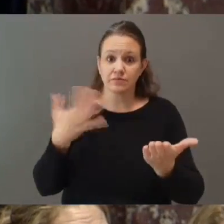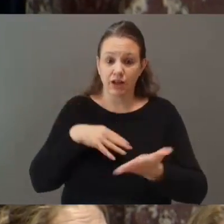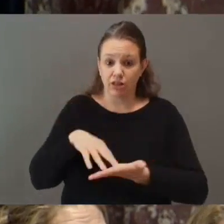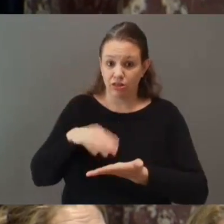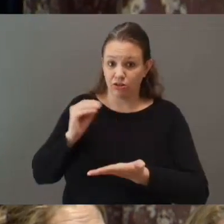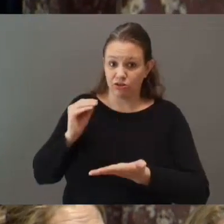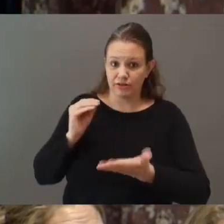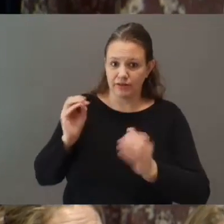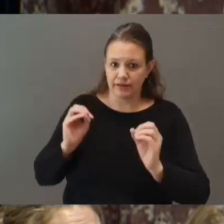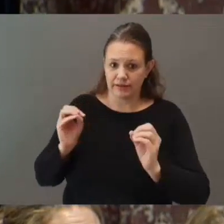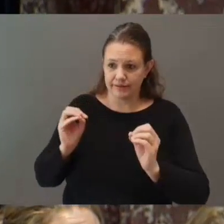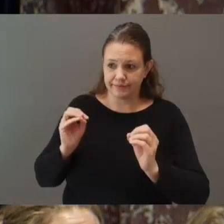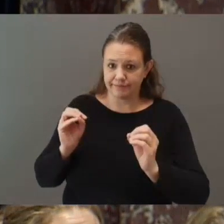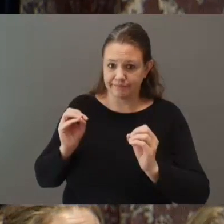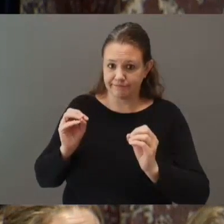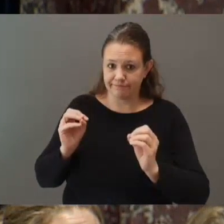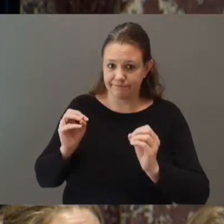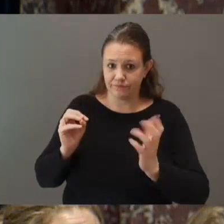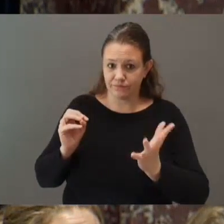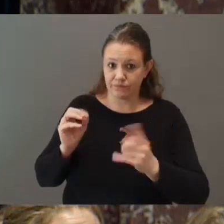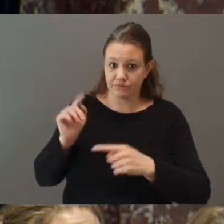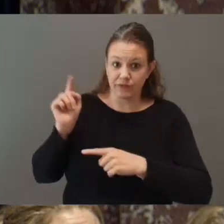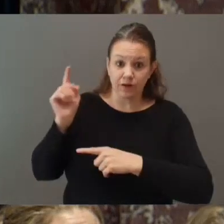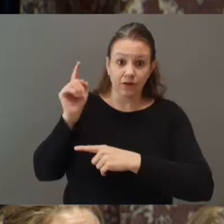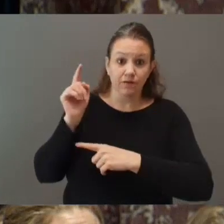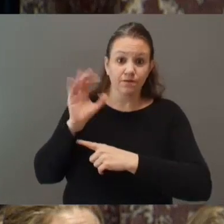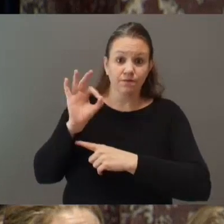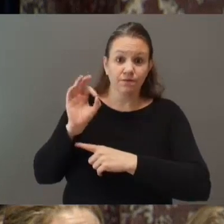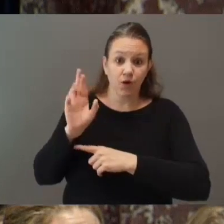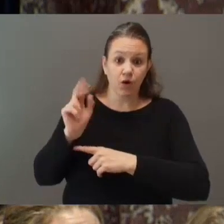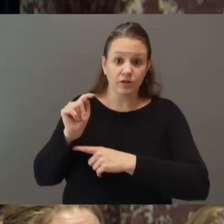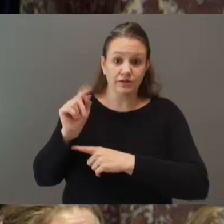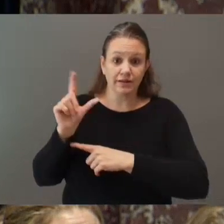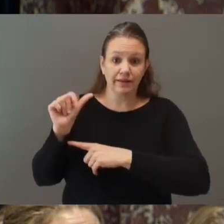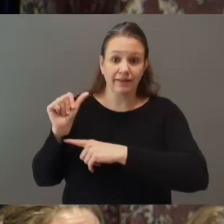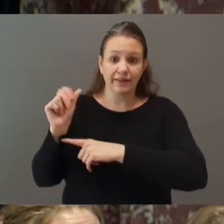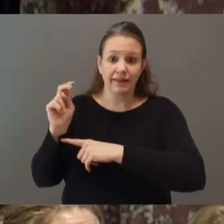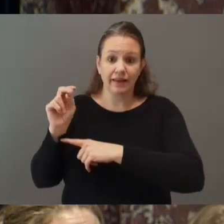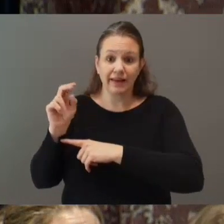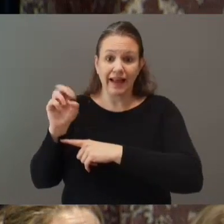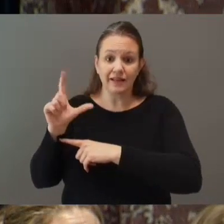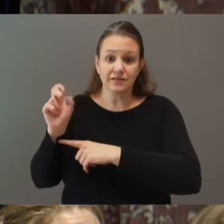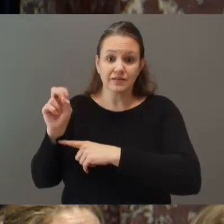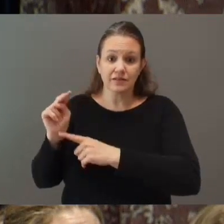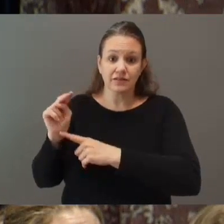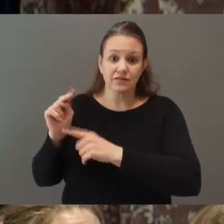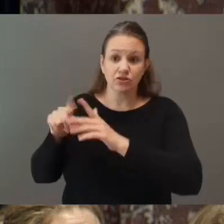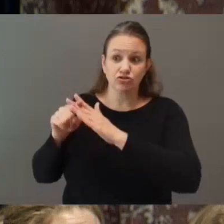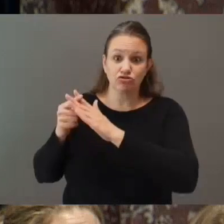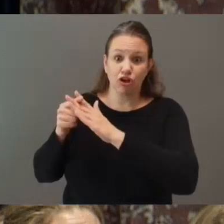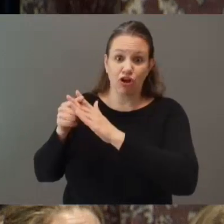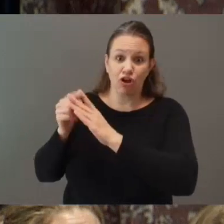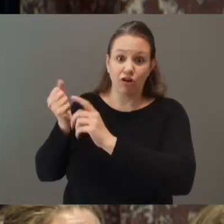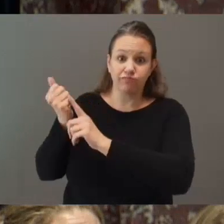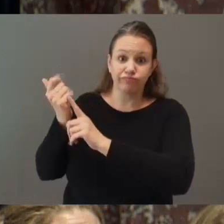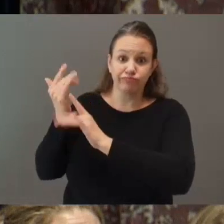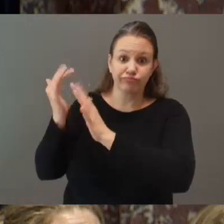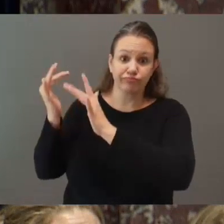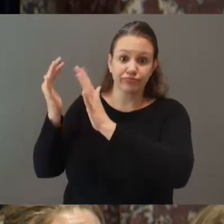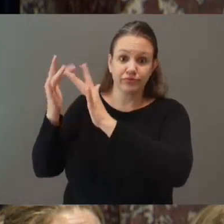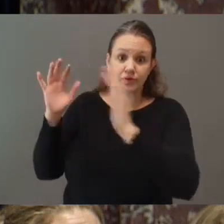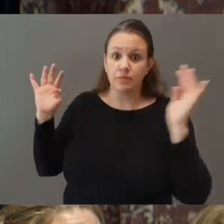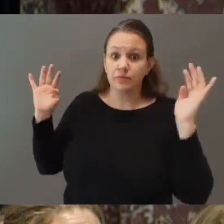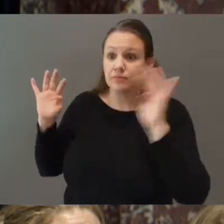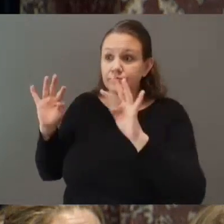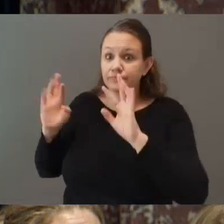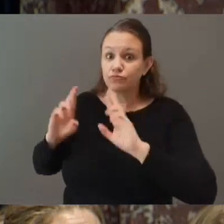the fire started up there were crews there ready to go. Matter of fact, Terry, the president of Fire and Flood, tells me his